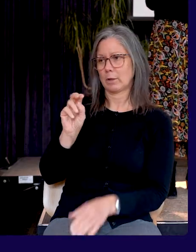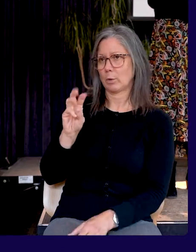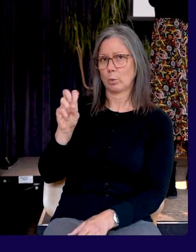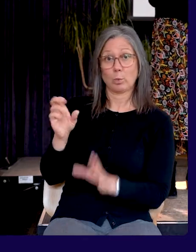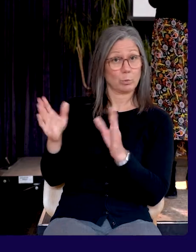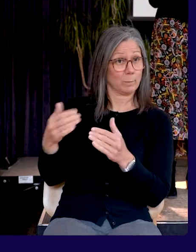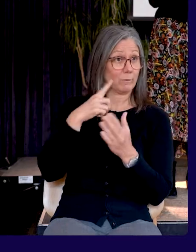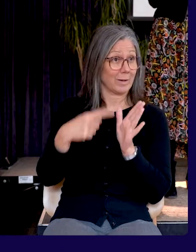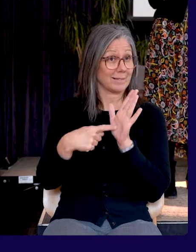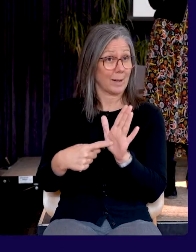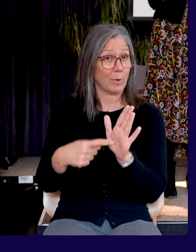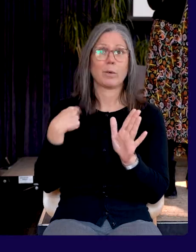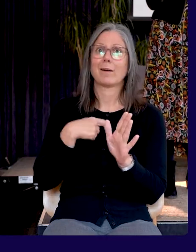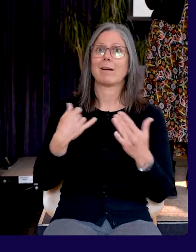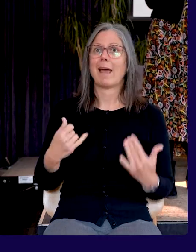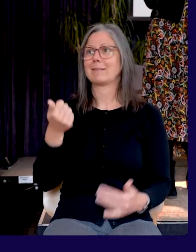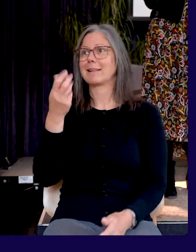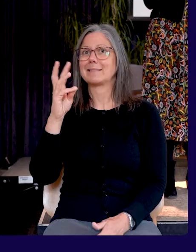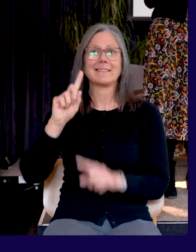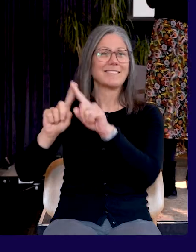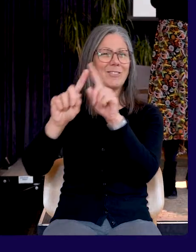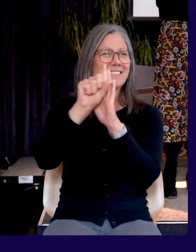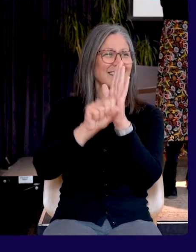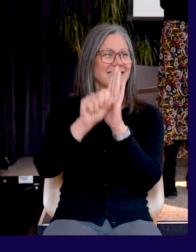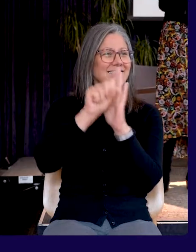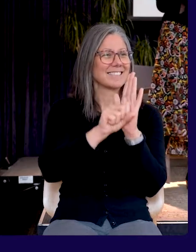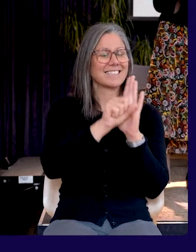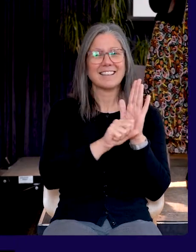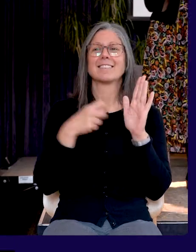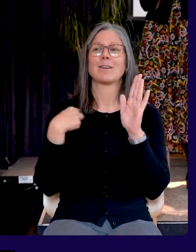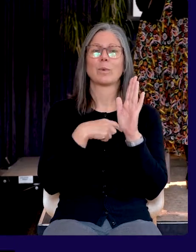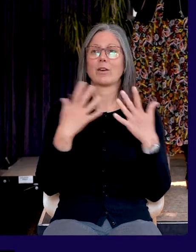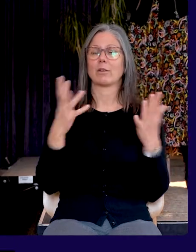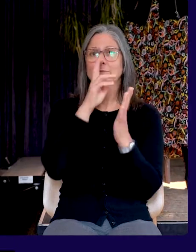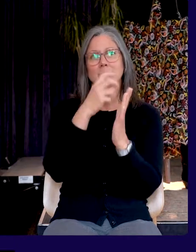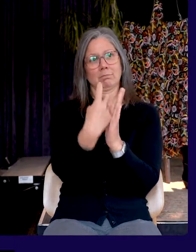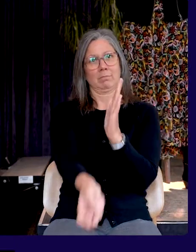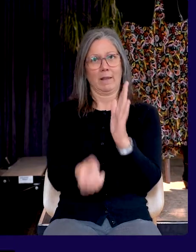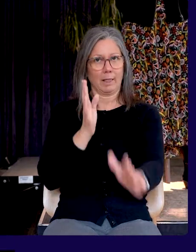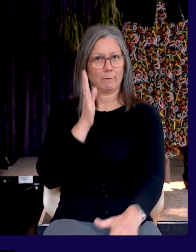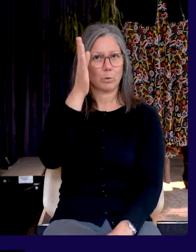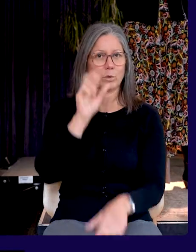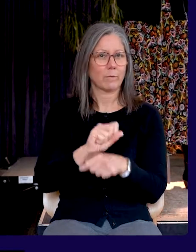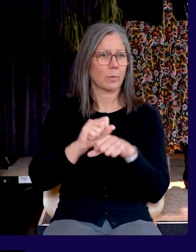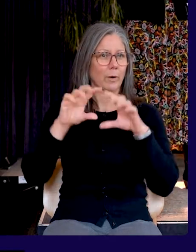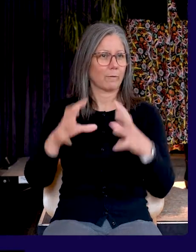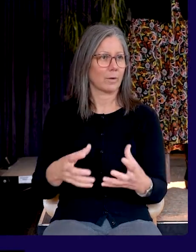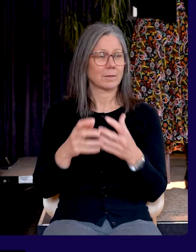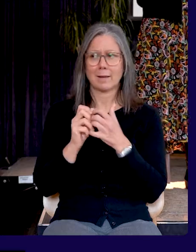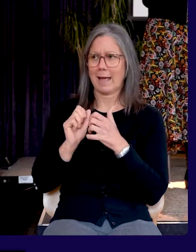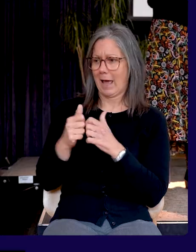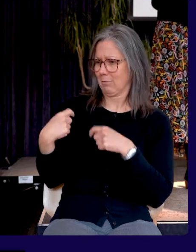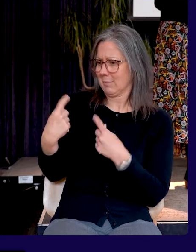an example, we're in 16 states right now. So we are here today with you to dive deep into the future of the workforce. How